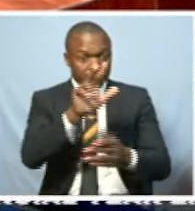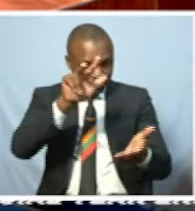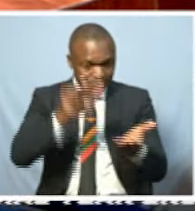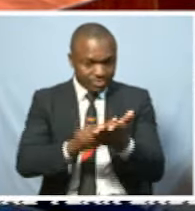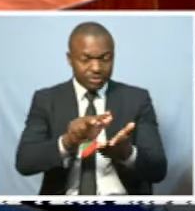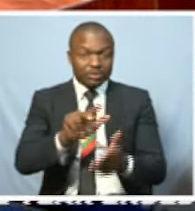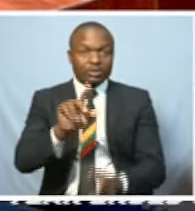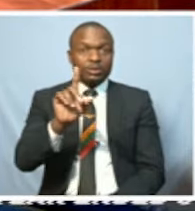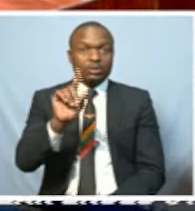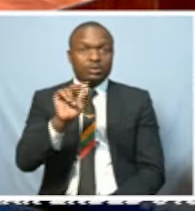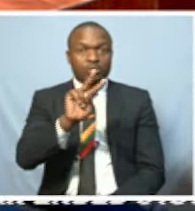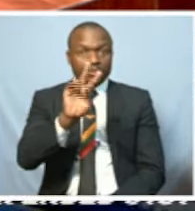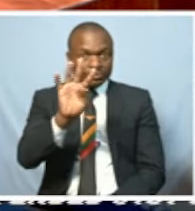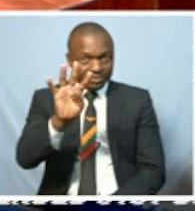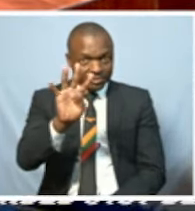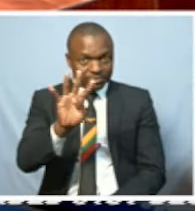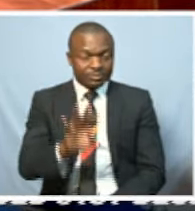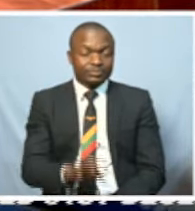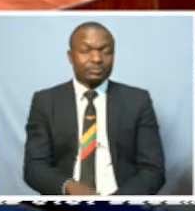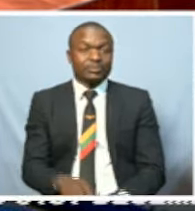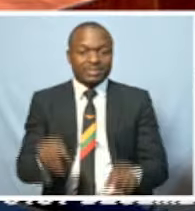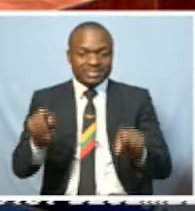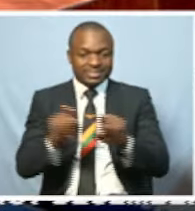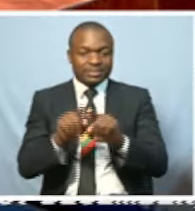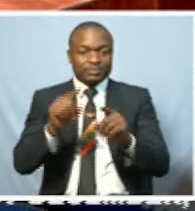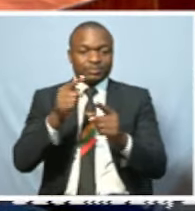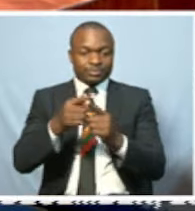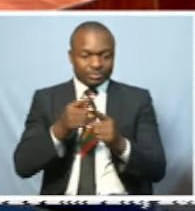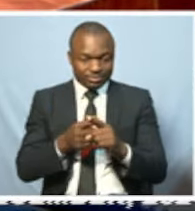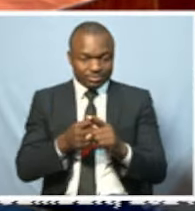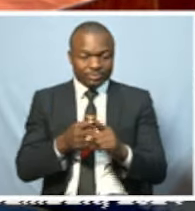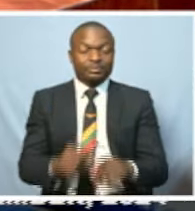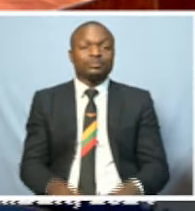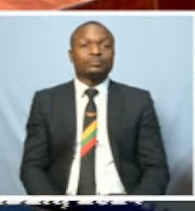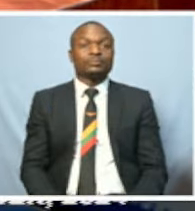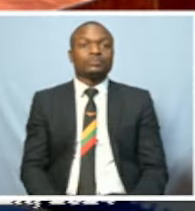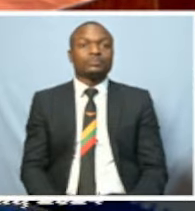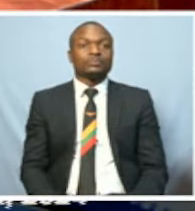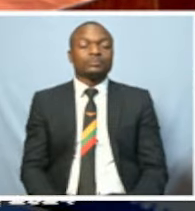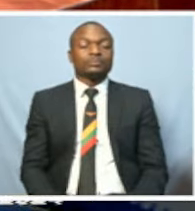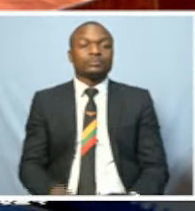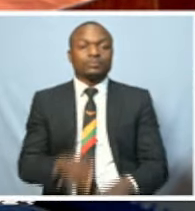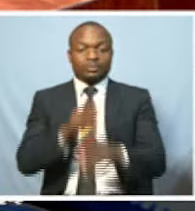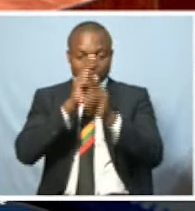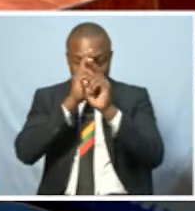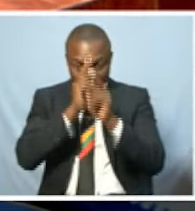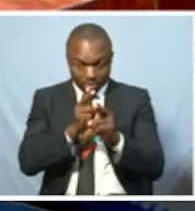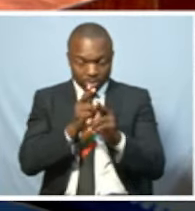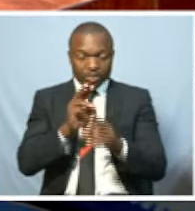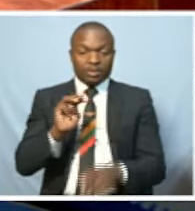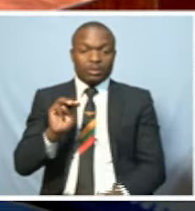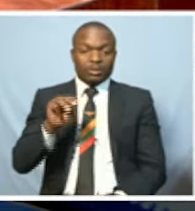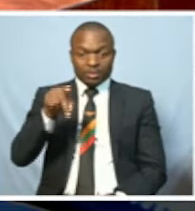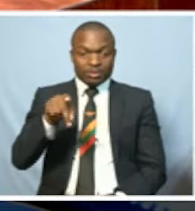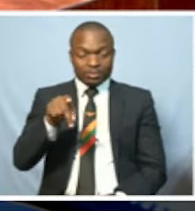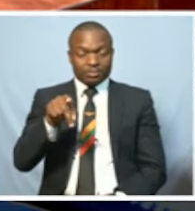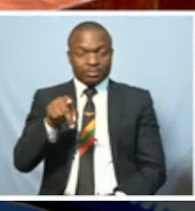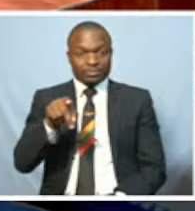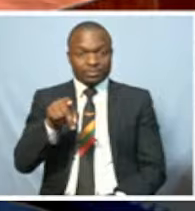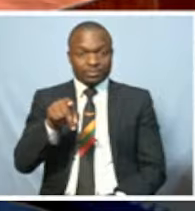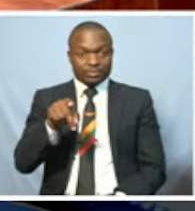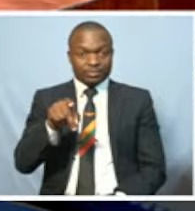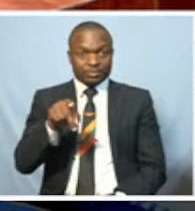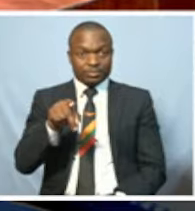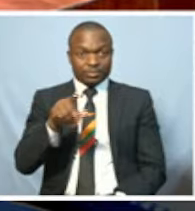in 2024, the same month. And then the Honorable MP for Kaumbwe, which is part